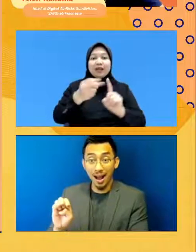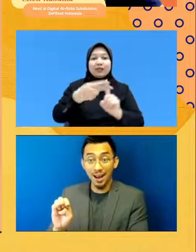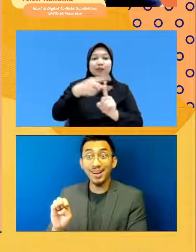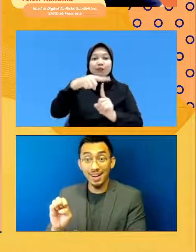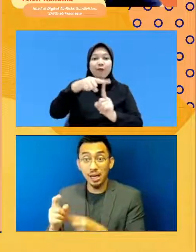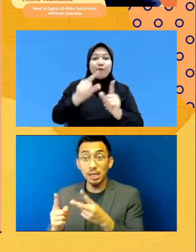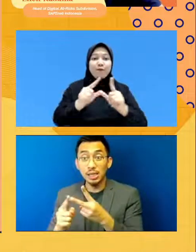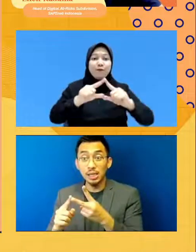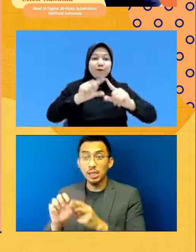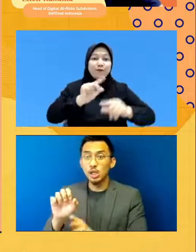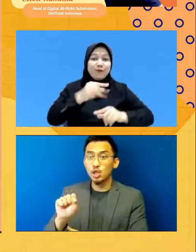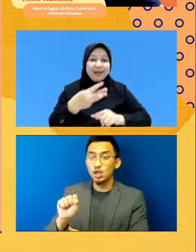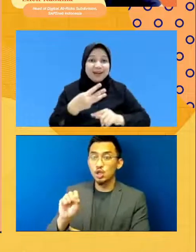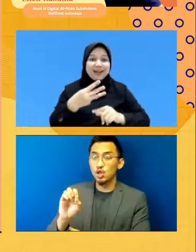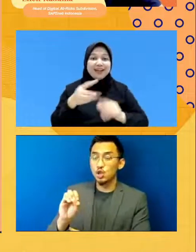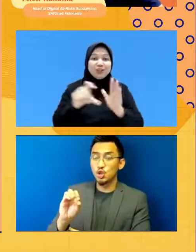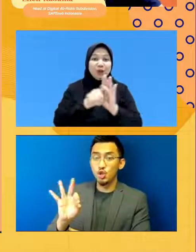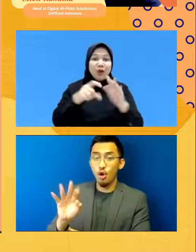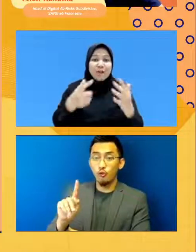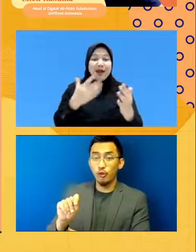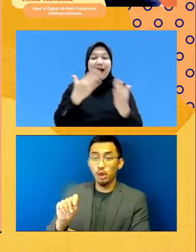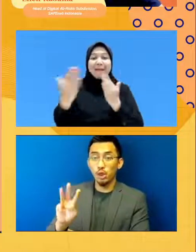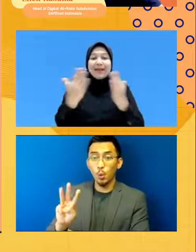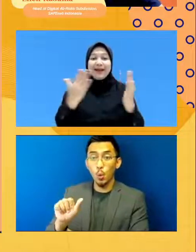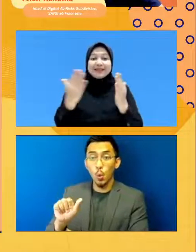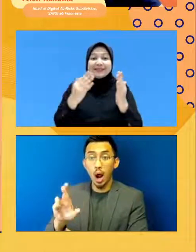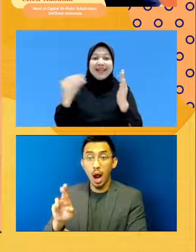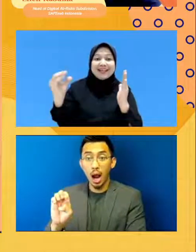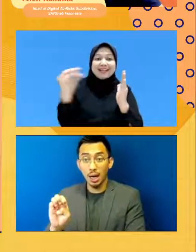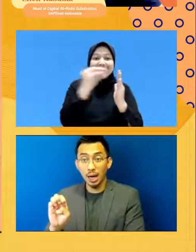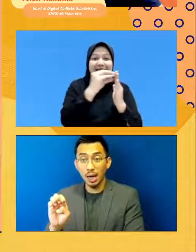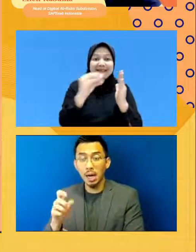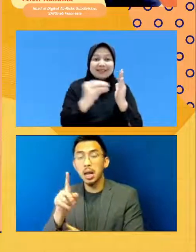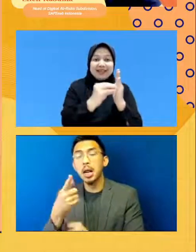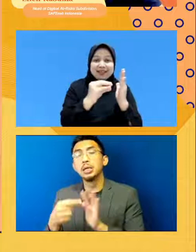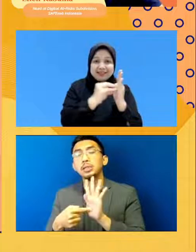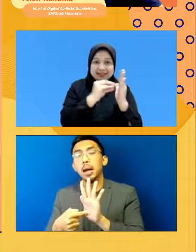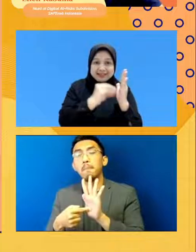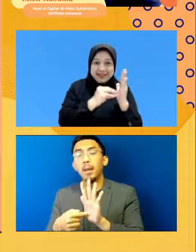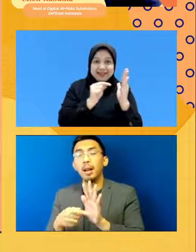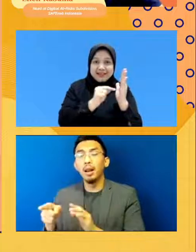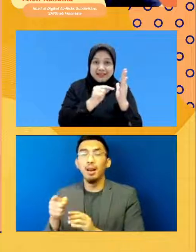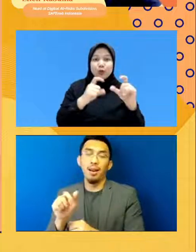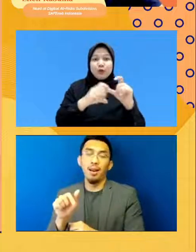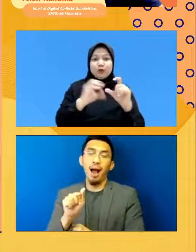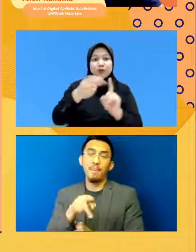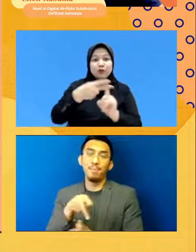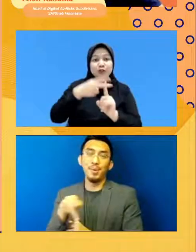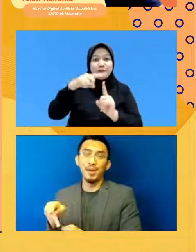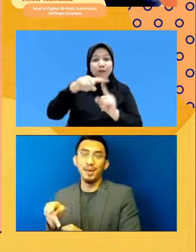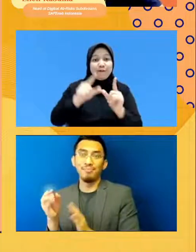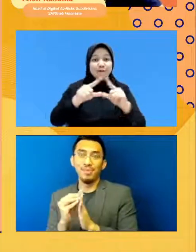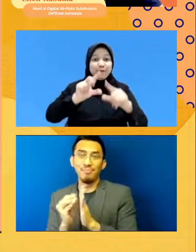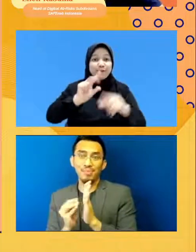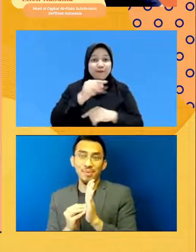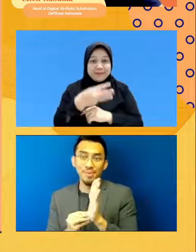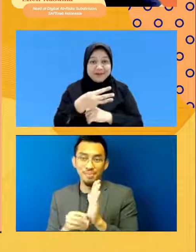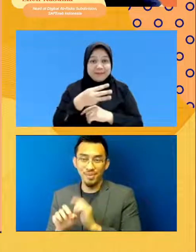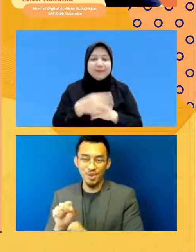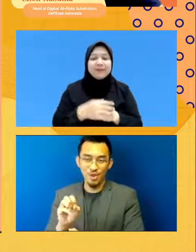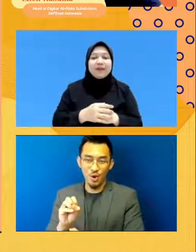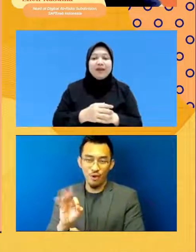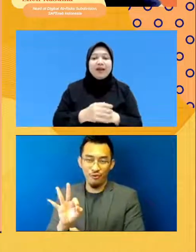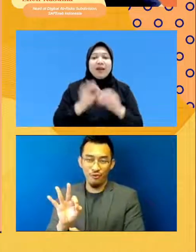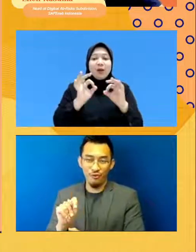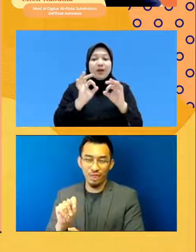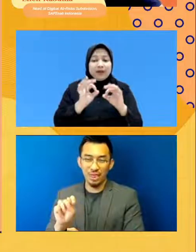install, that we have on our gadget or devices, right? And there is also us,